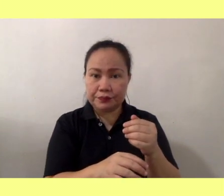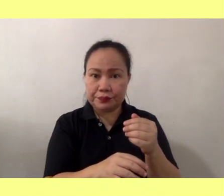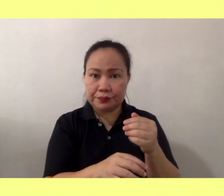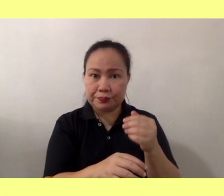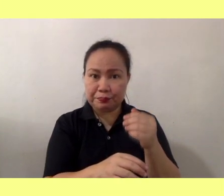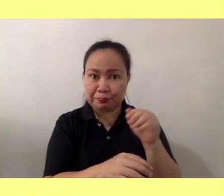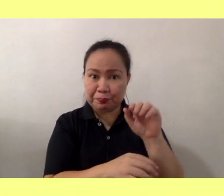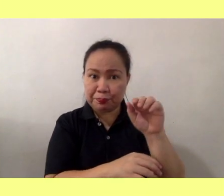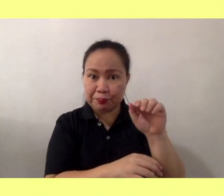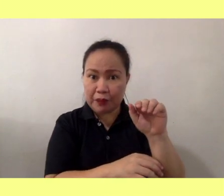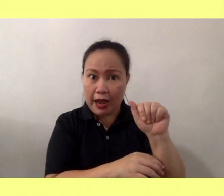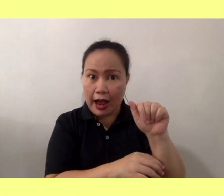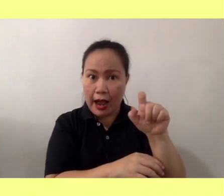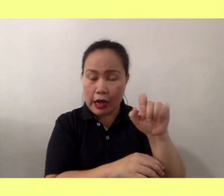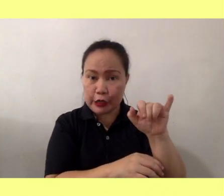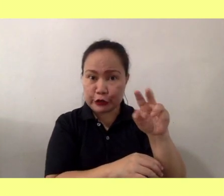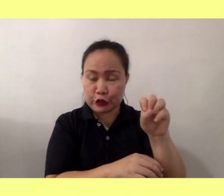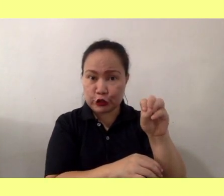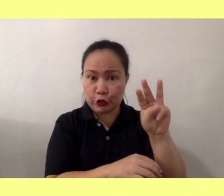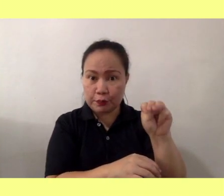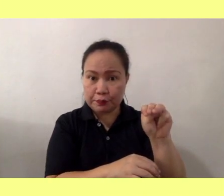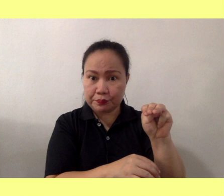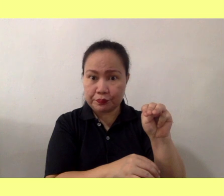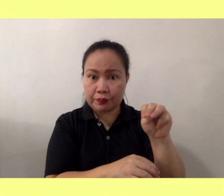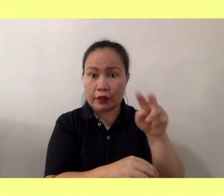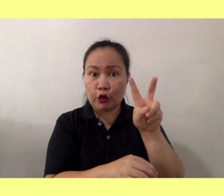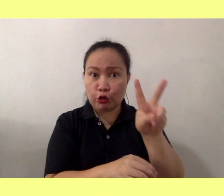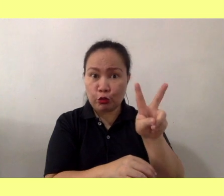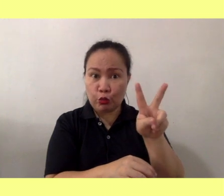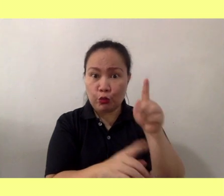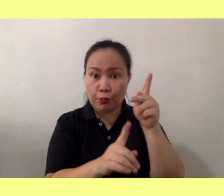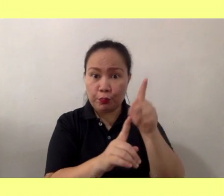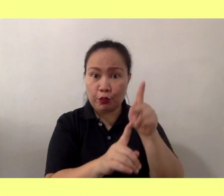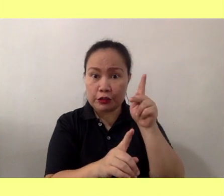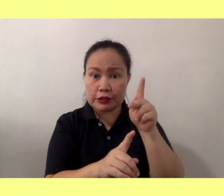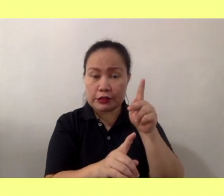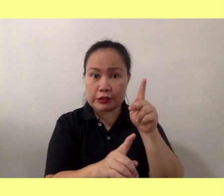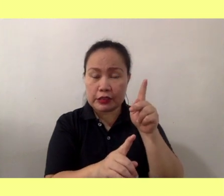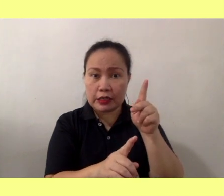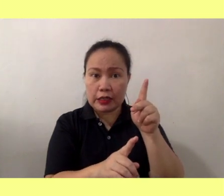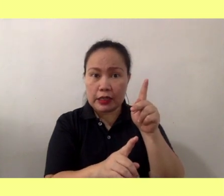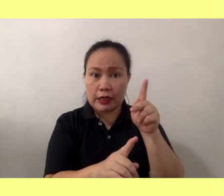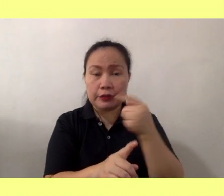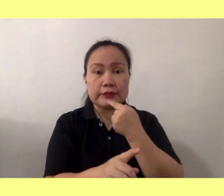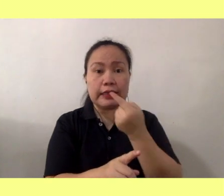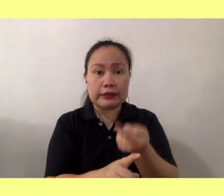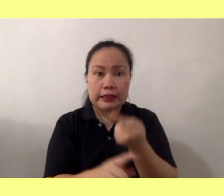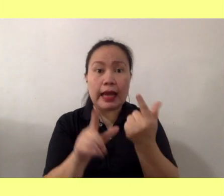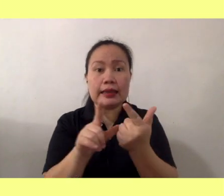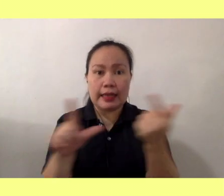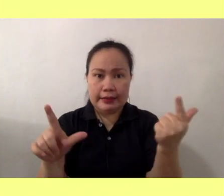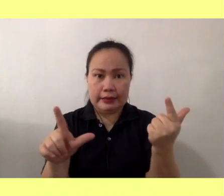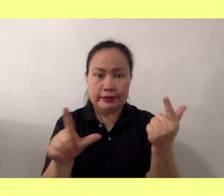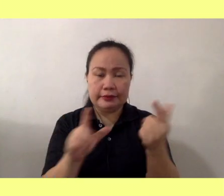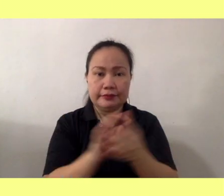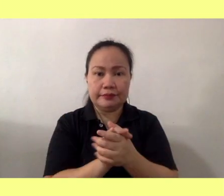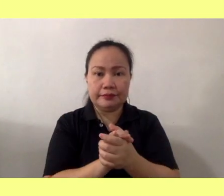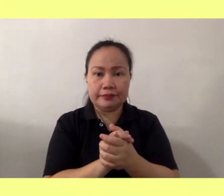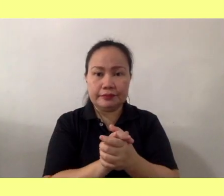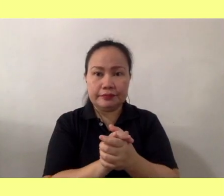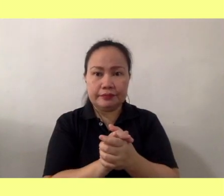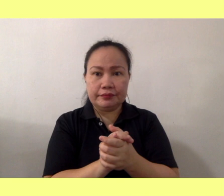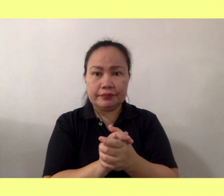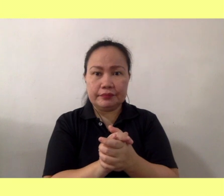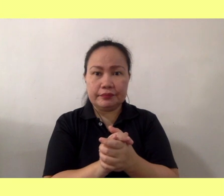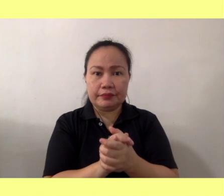the postulate or the axioms. Okay? So, like, for example, 2 points determine a line. Okay? And